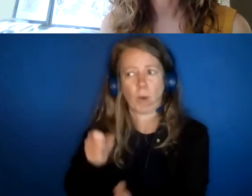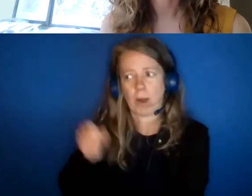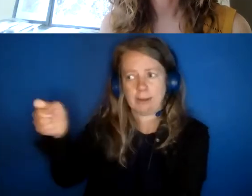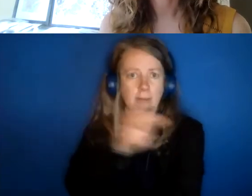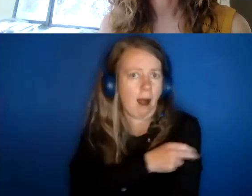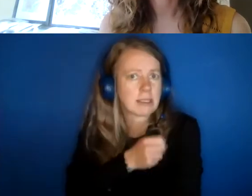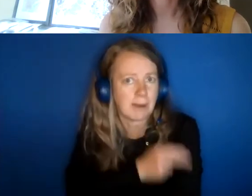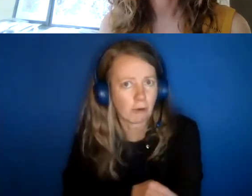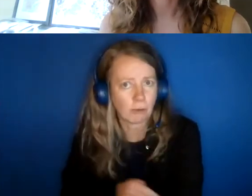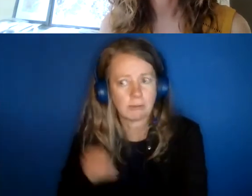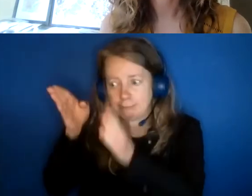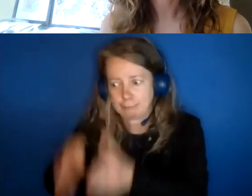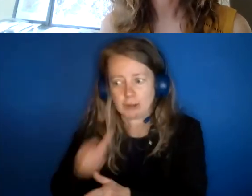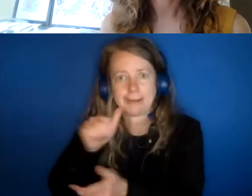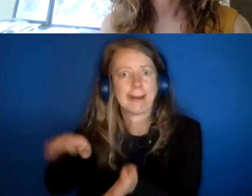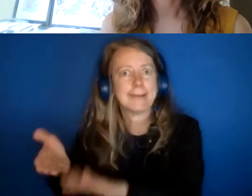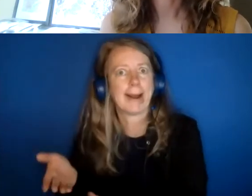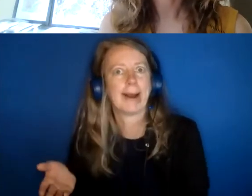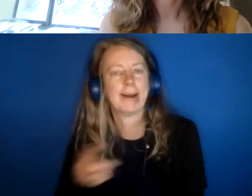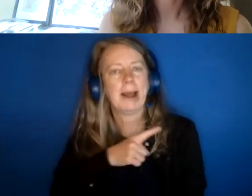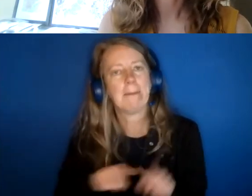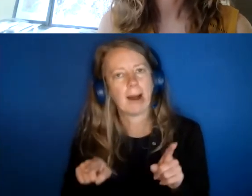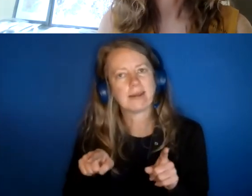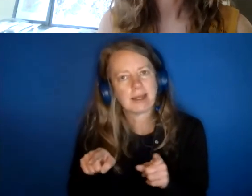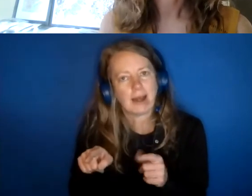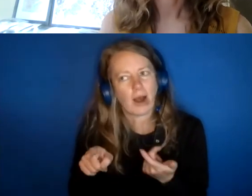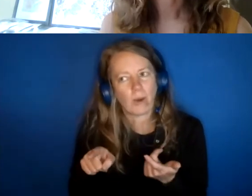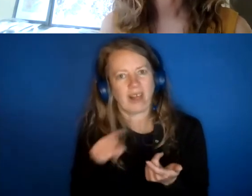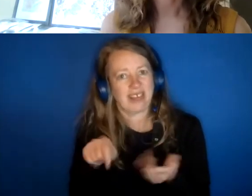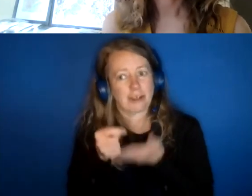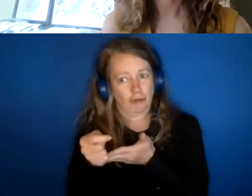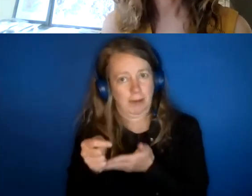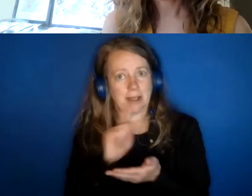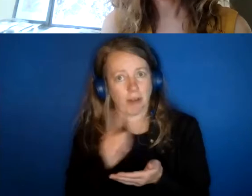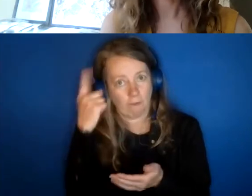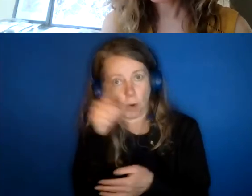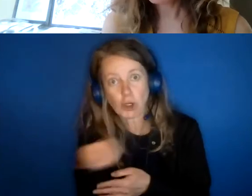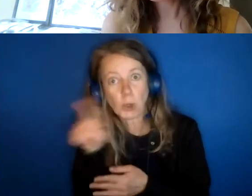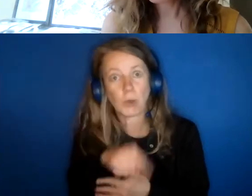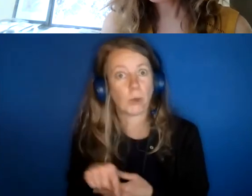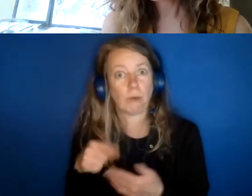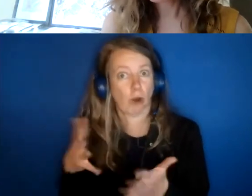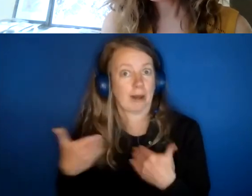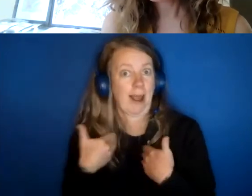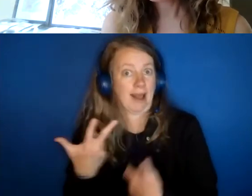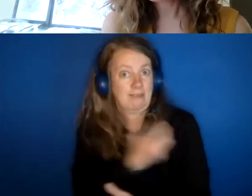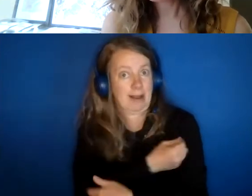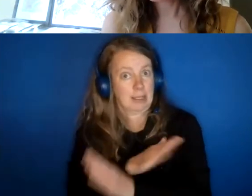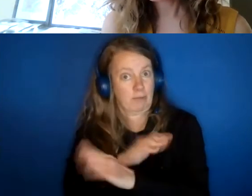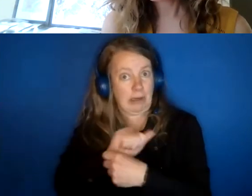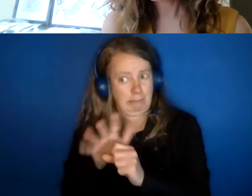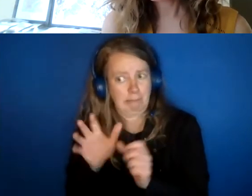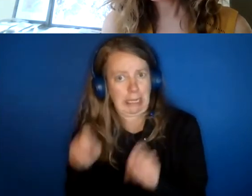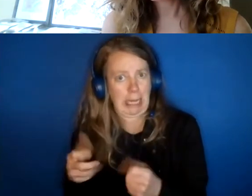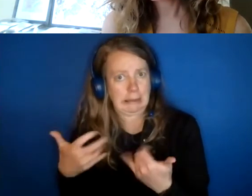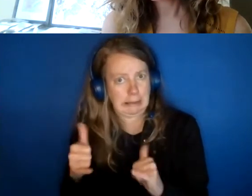those people still, like, these treatments are for you as well, right? So just be mindful of the